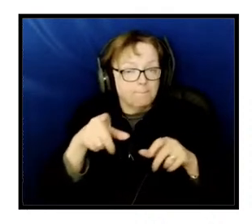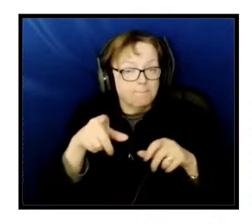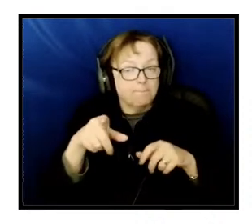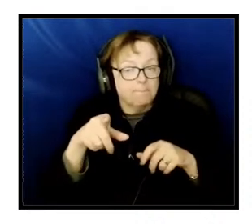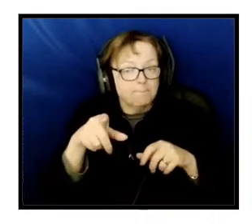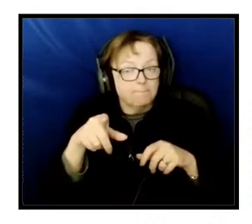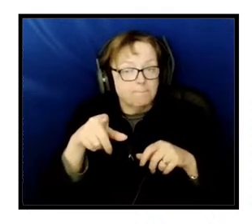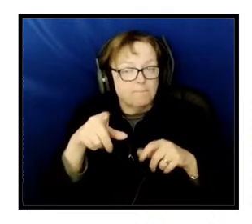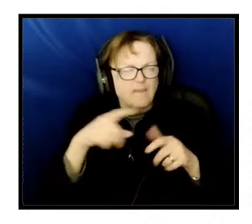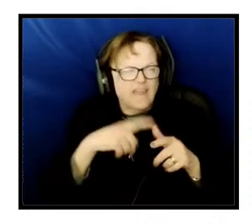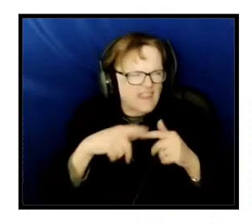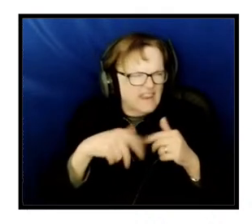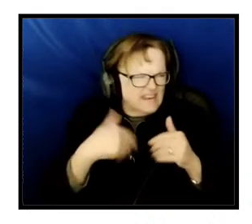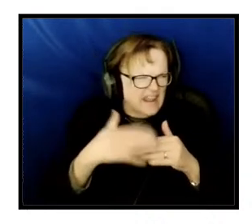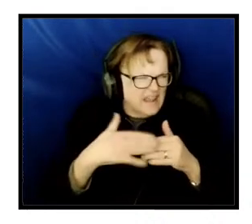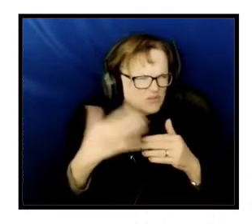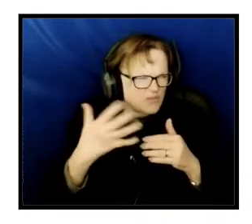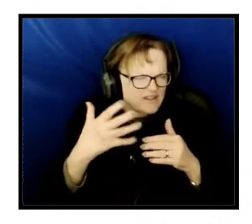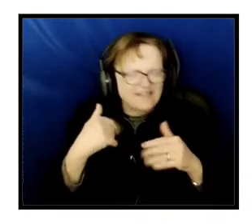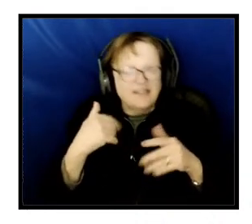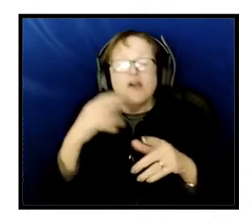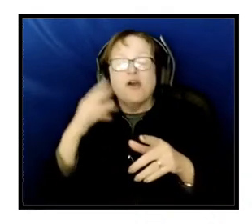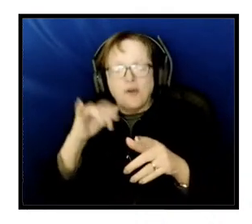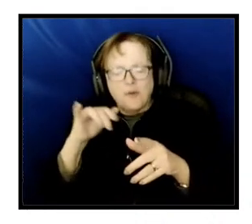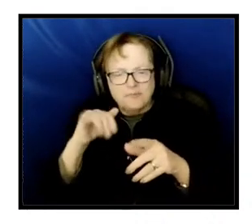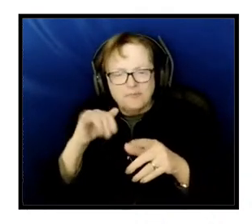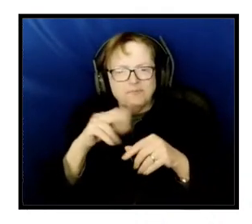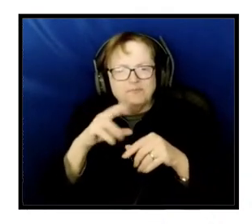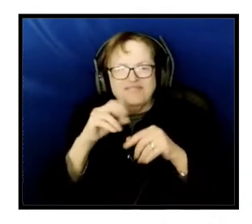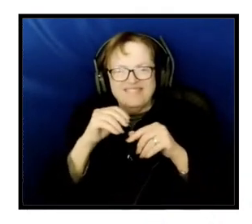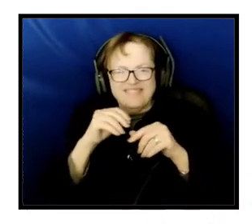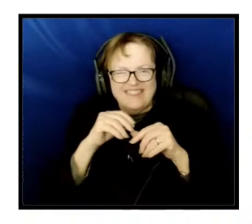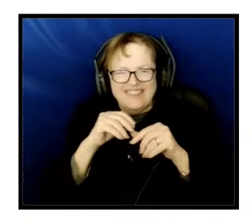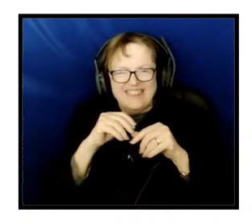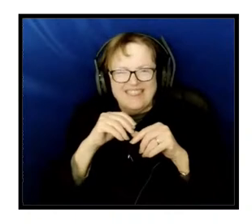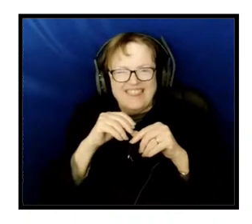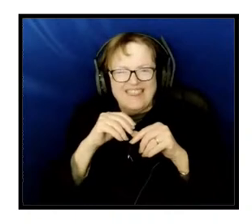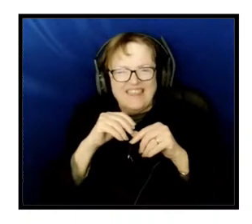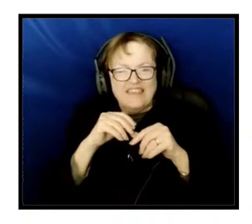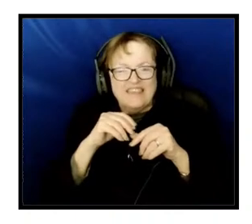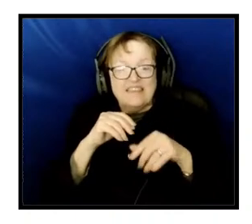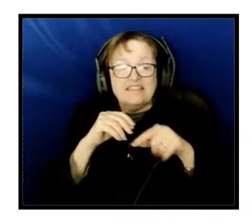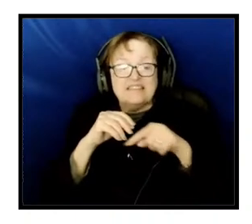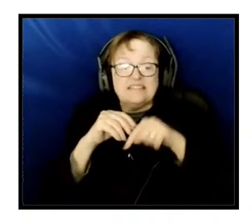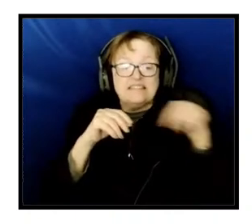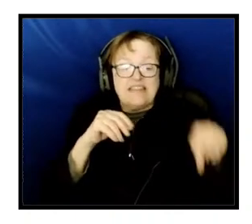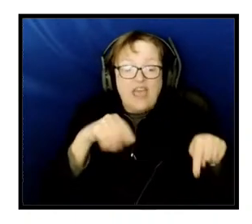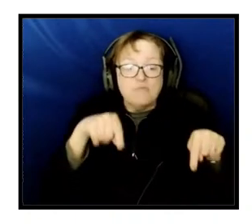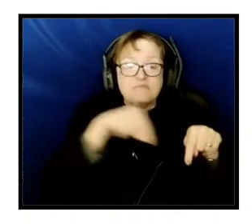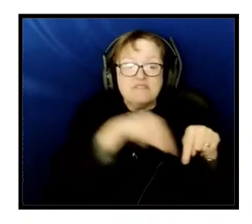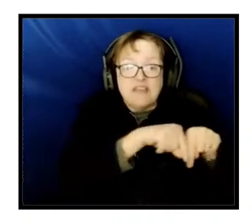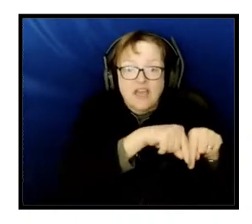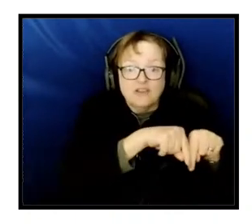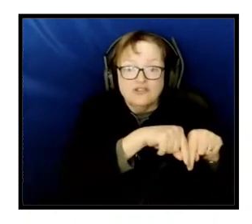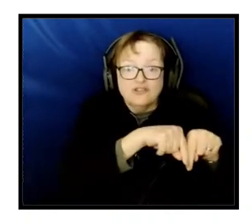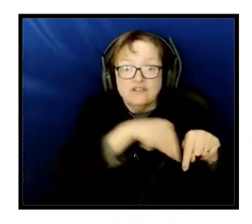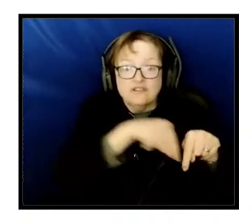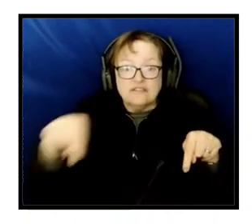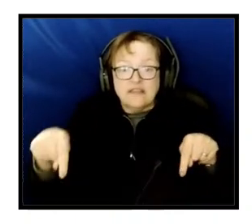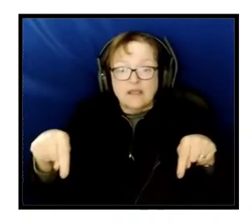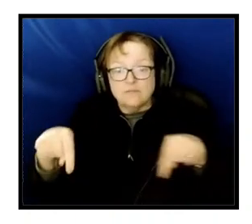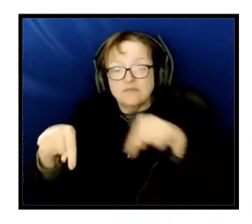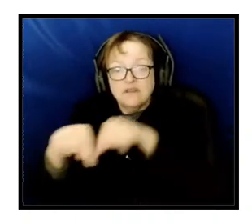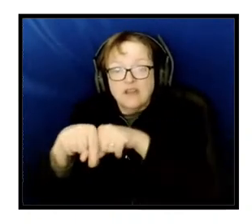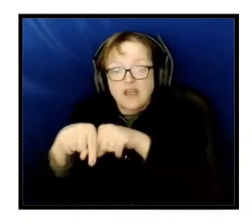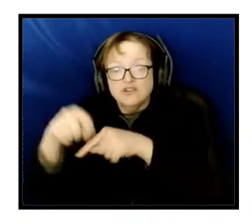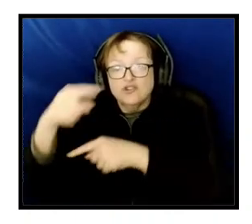And then where do we go next? And then we did step, touch. Step, touch. And then spin. And then spin. Close it